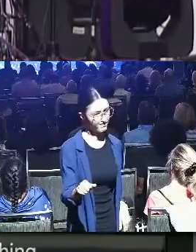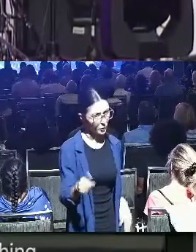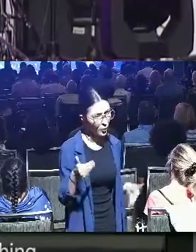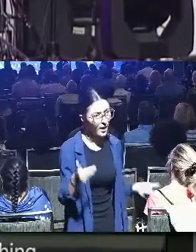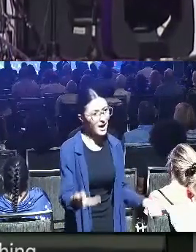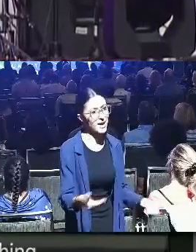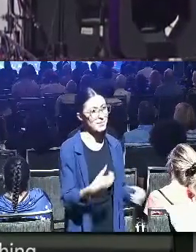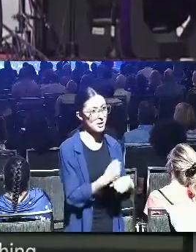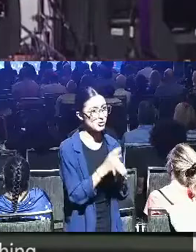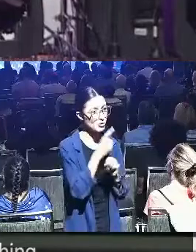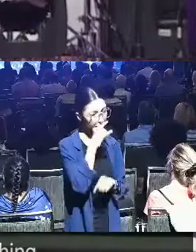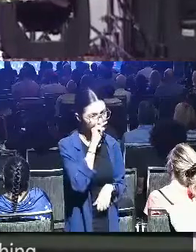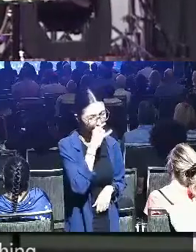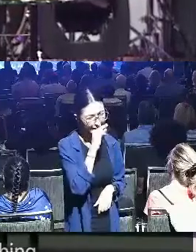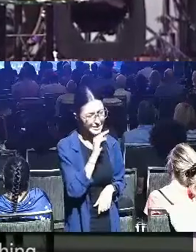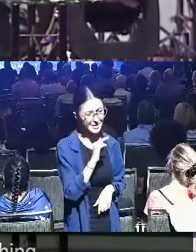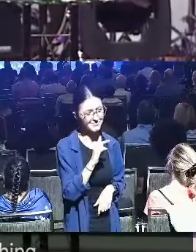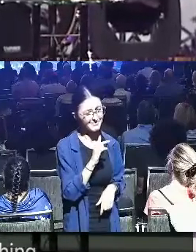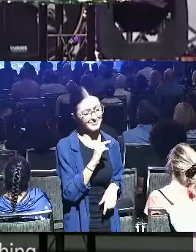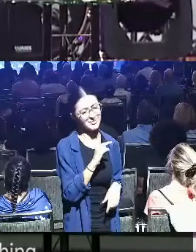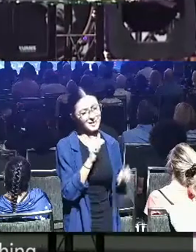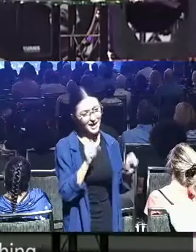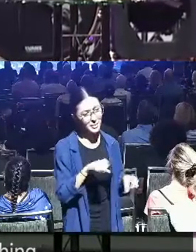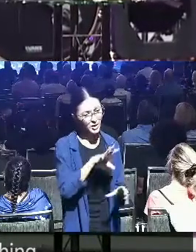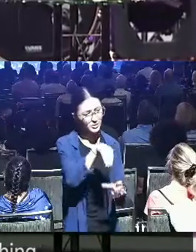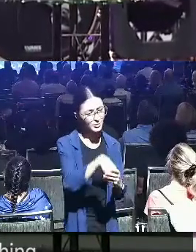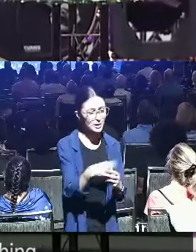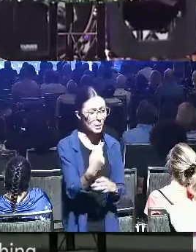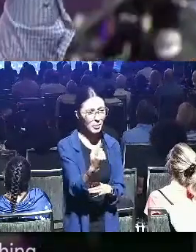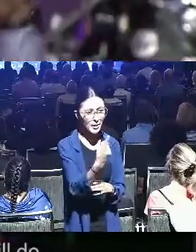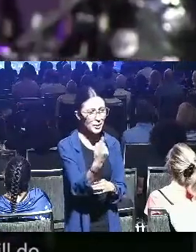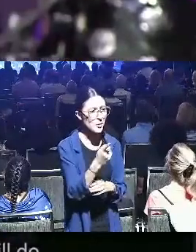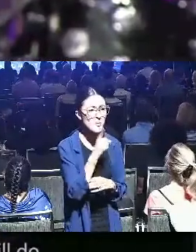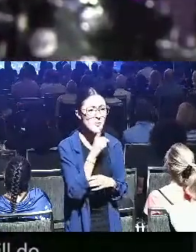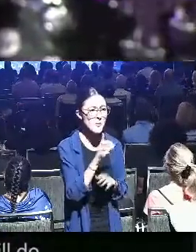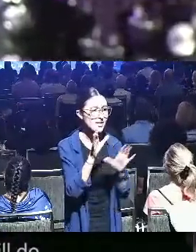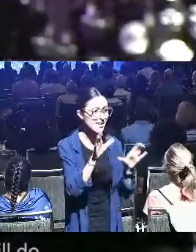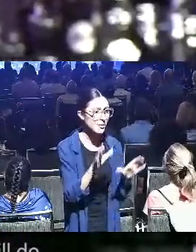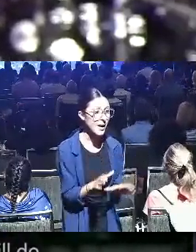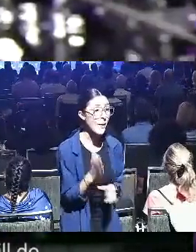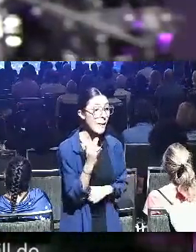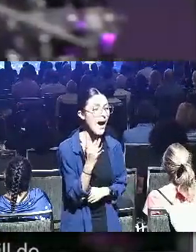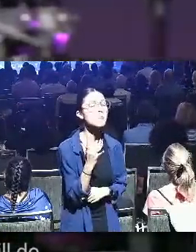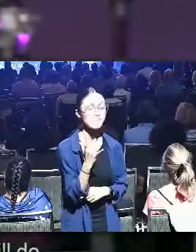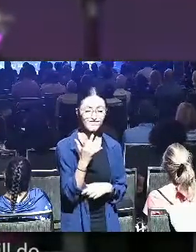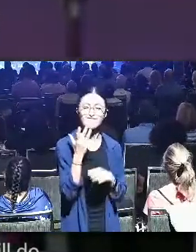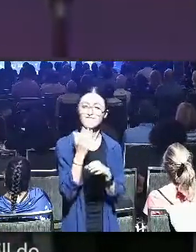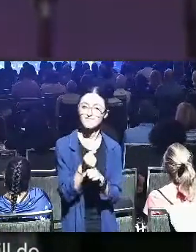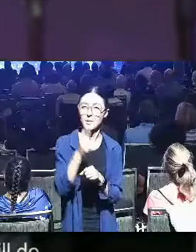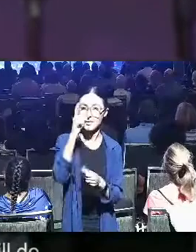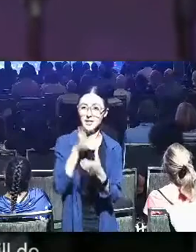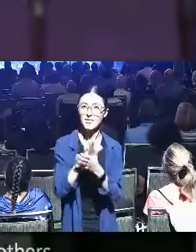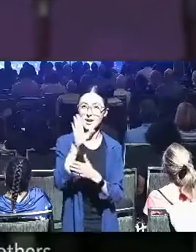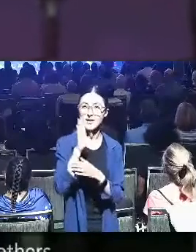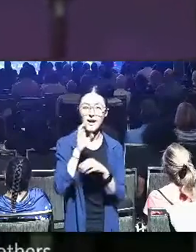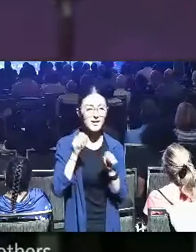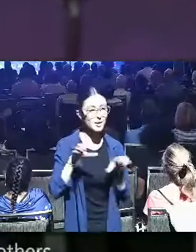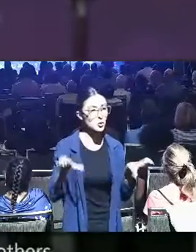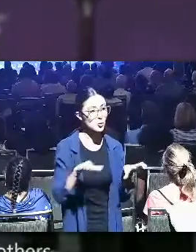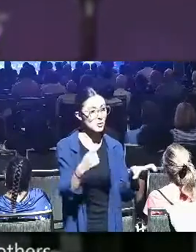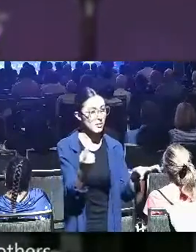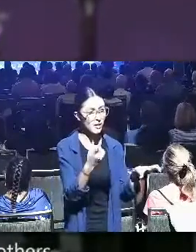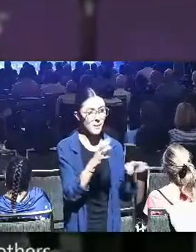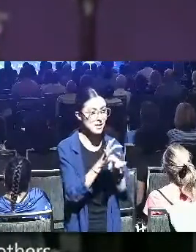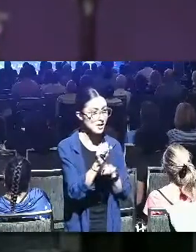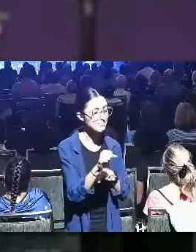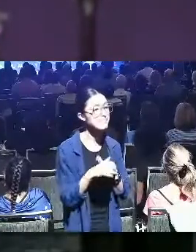far away, and maybe God will do something great. That's the spirit of the God that we serve, brothers and sisters. You know,